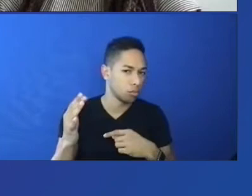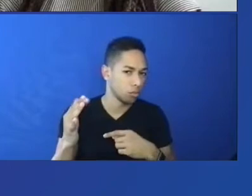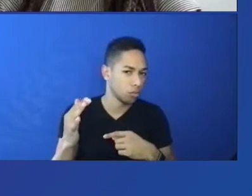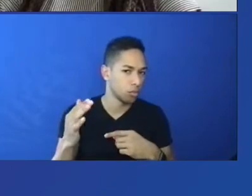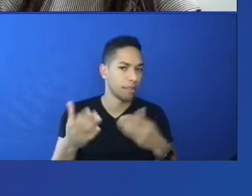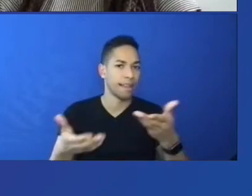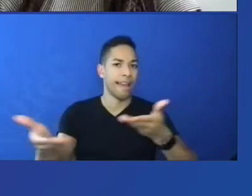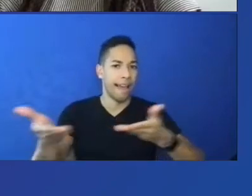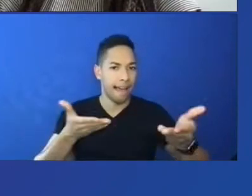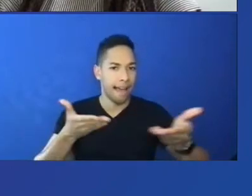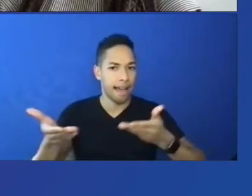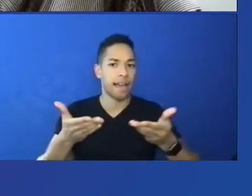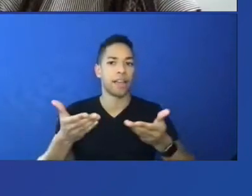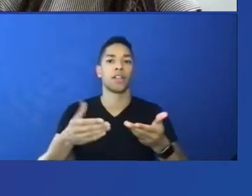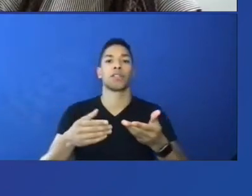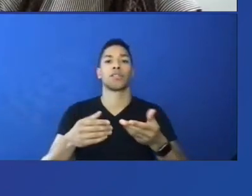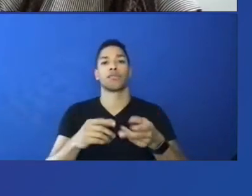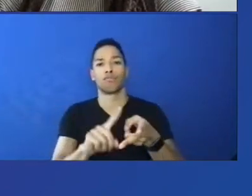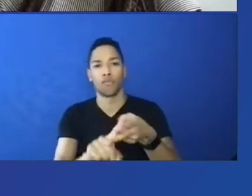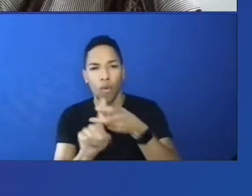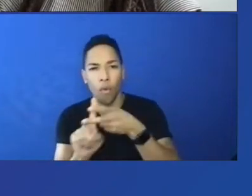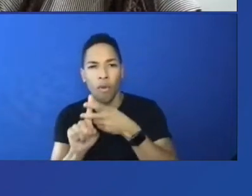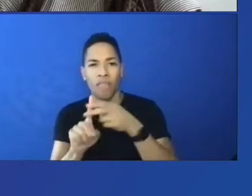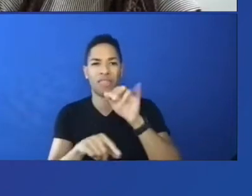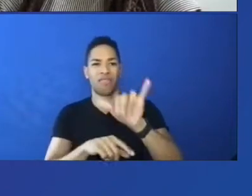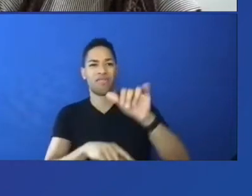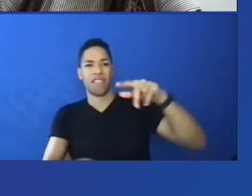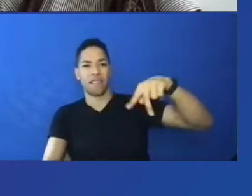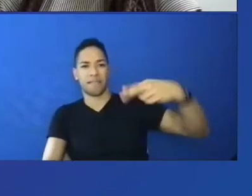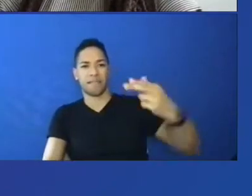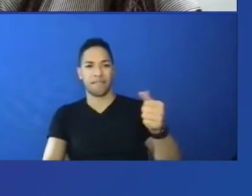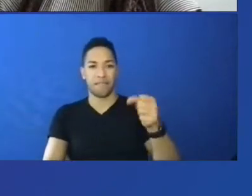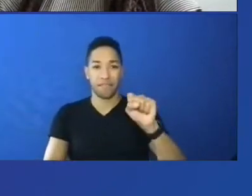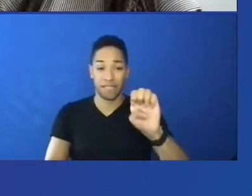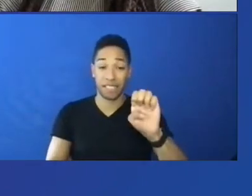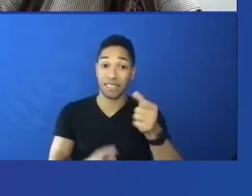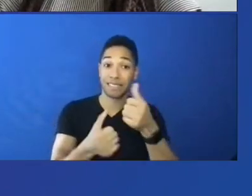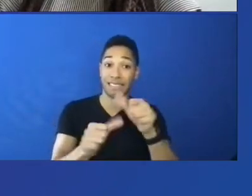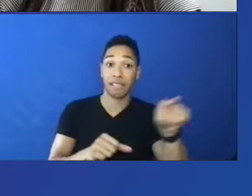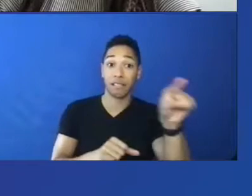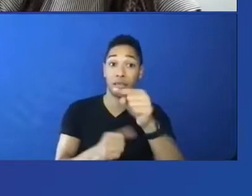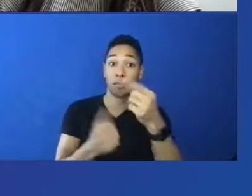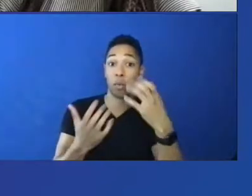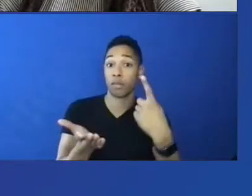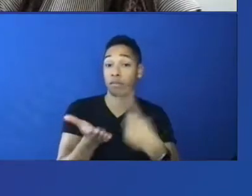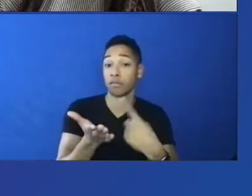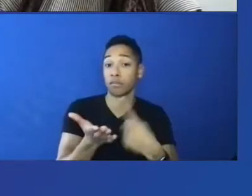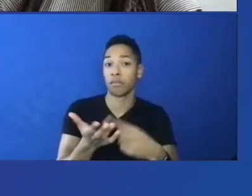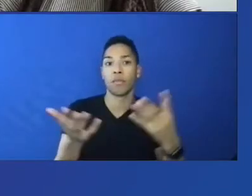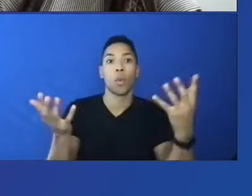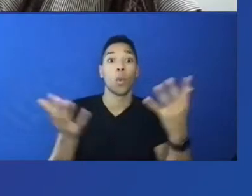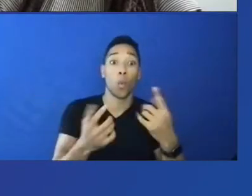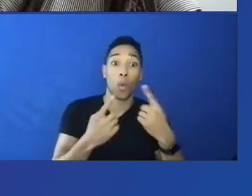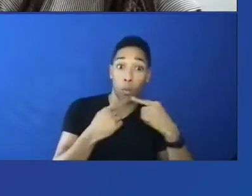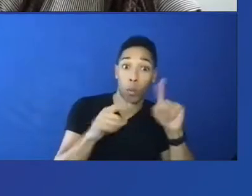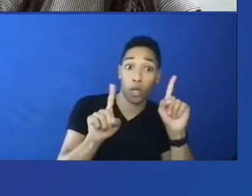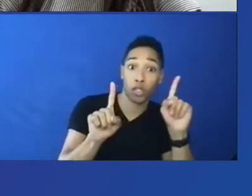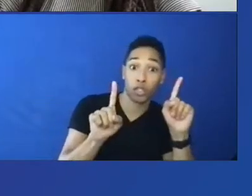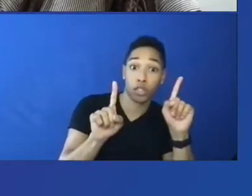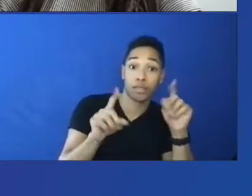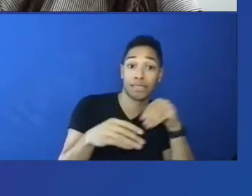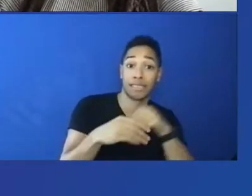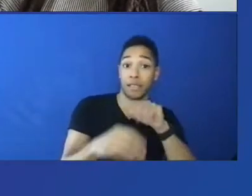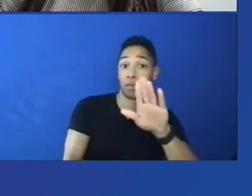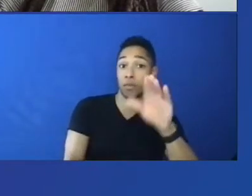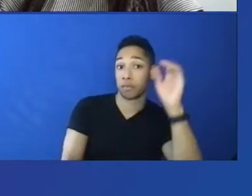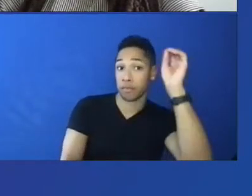the hiring, onboarding, recruiting, that phase, does anybody want to talk about what worked in your